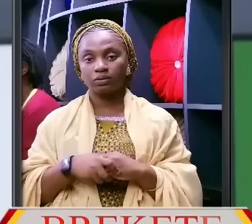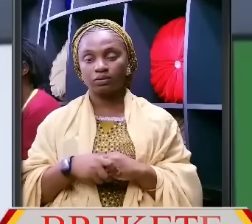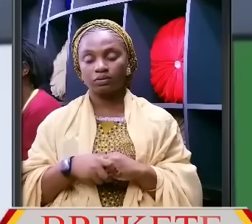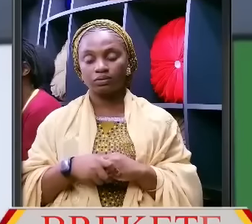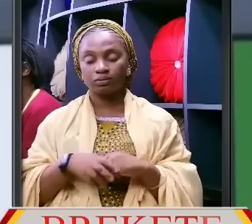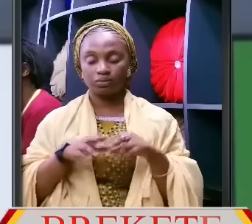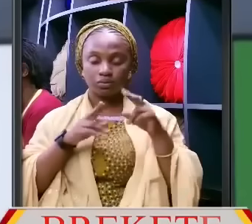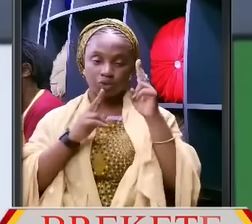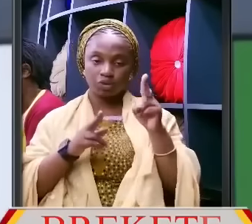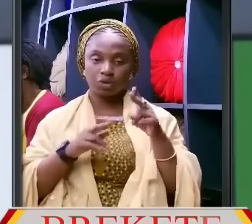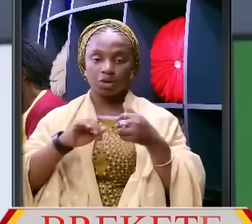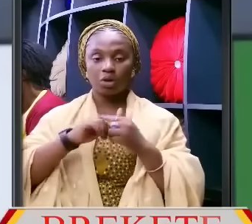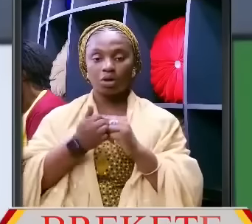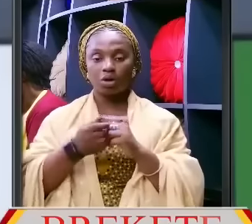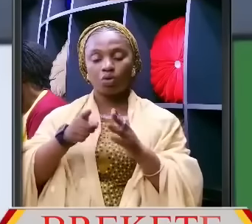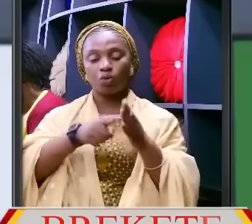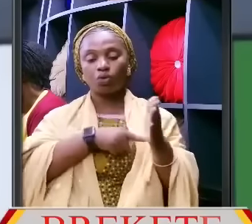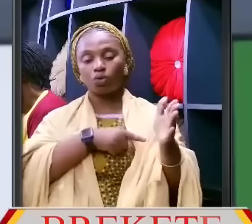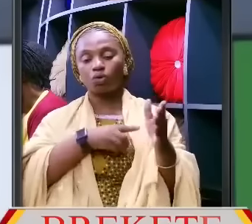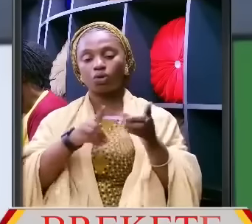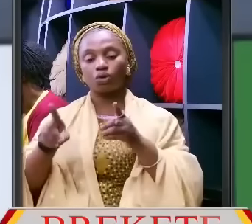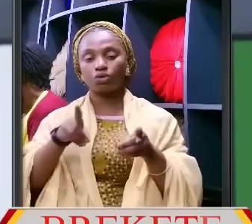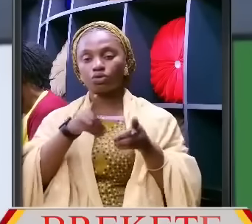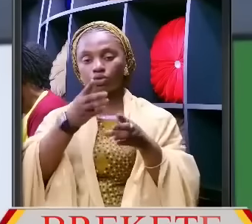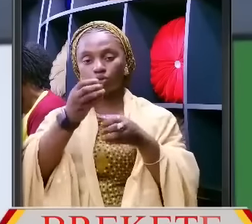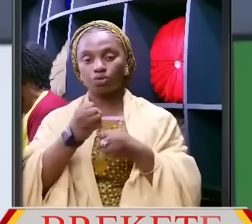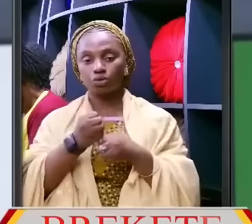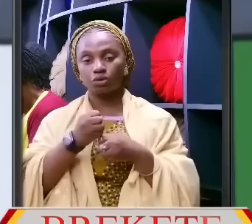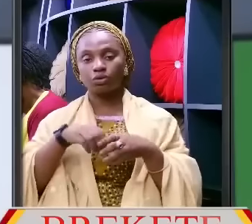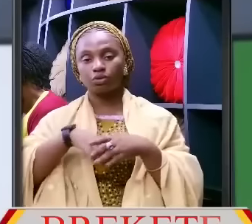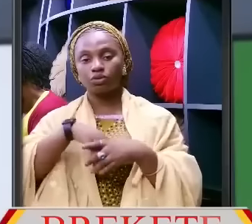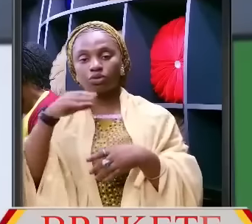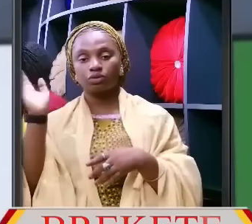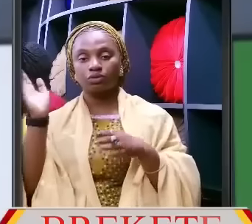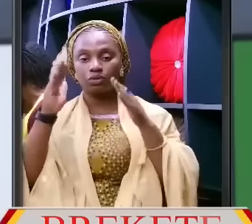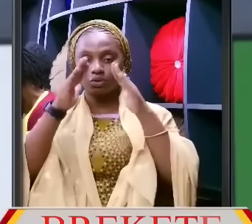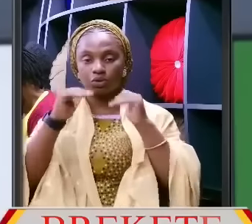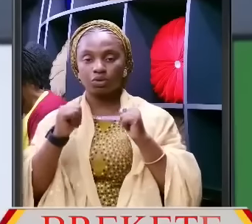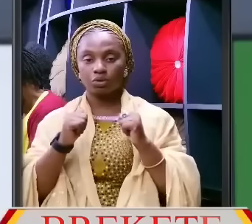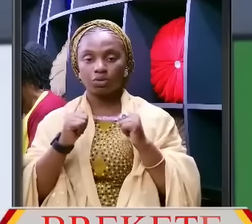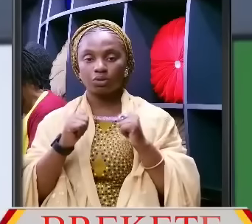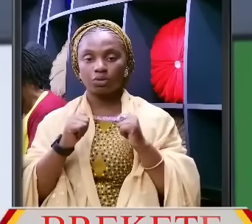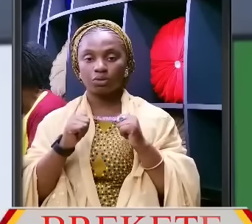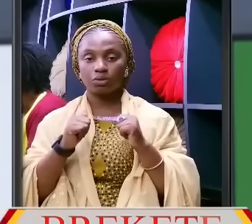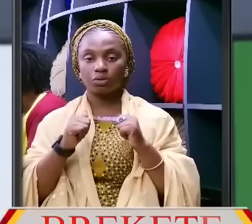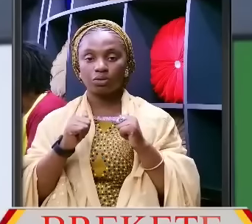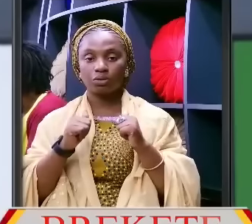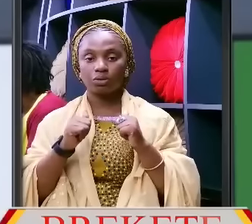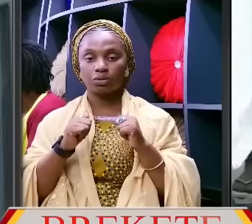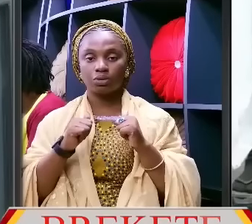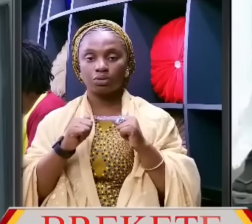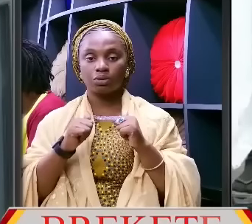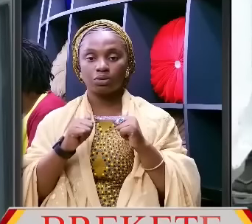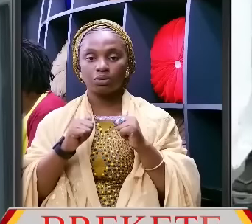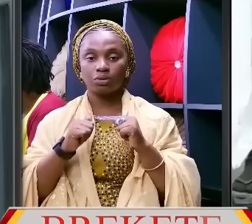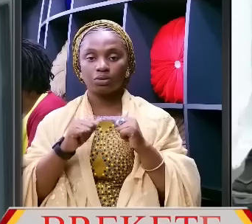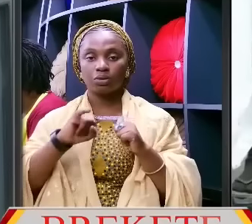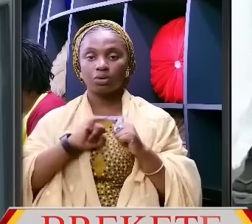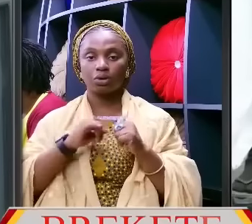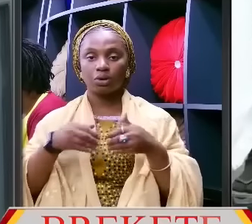sir. Sir, how long you go give them notice, make them pack? I give them throughout this year. Throughout this